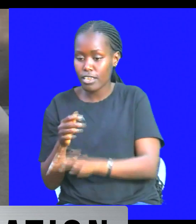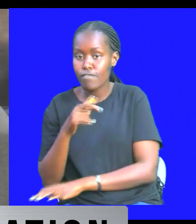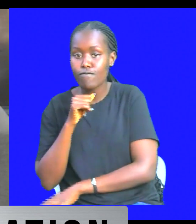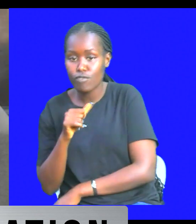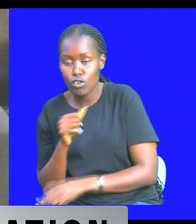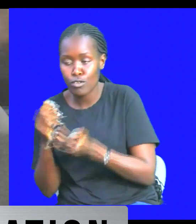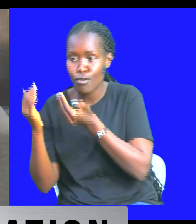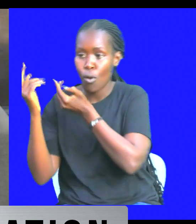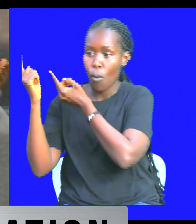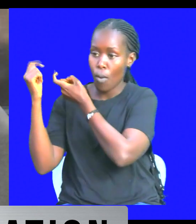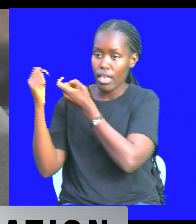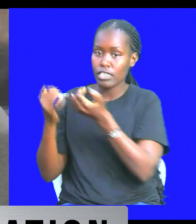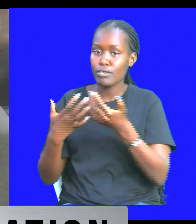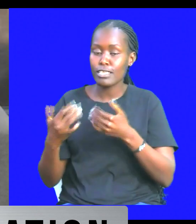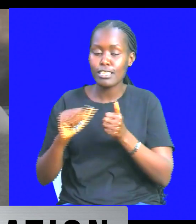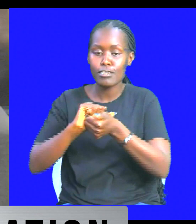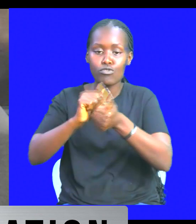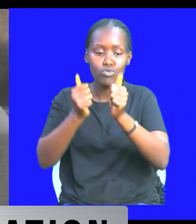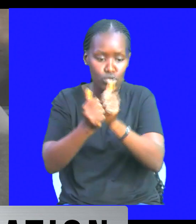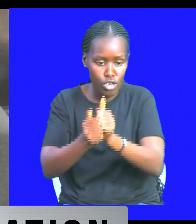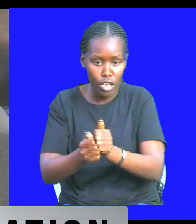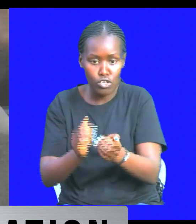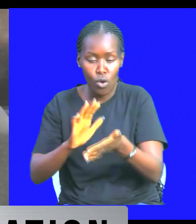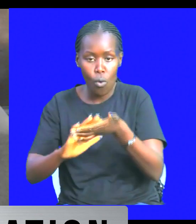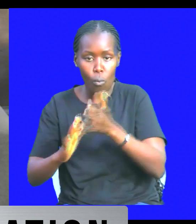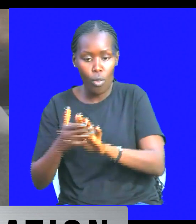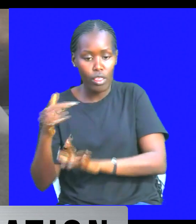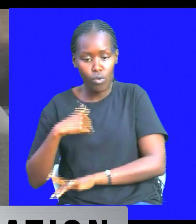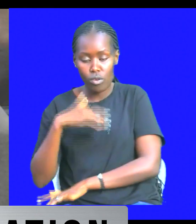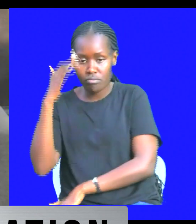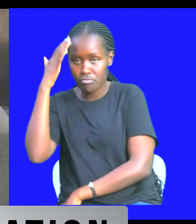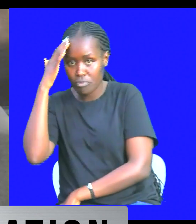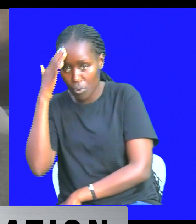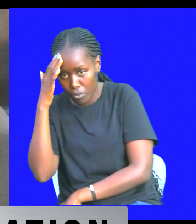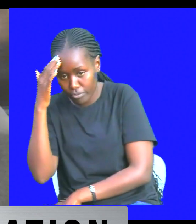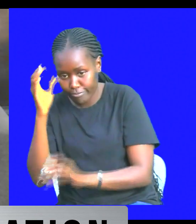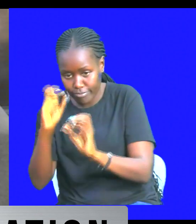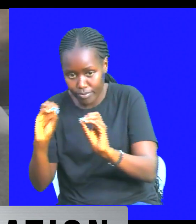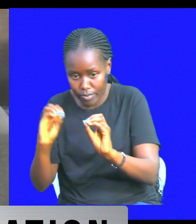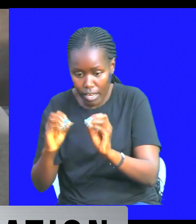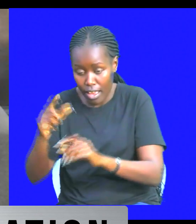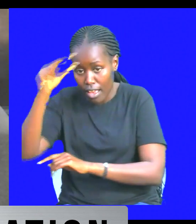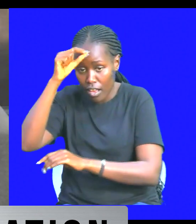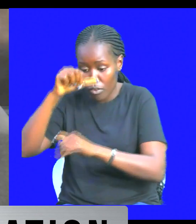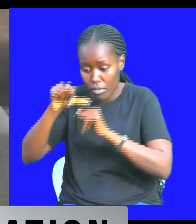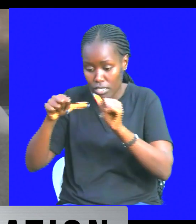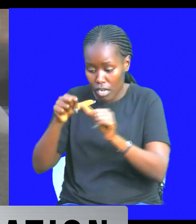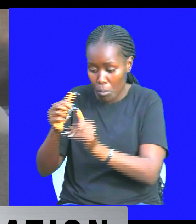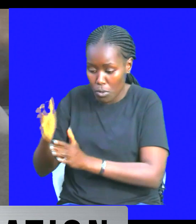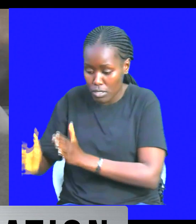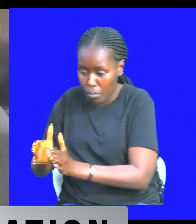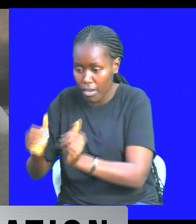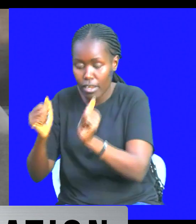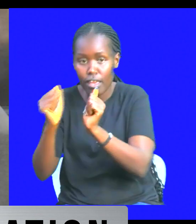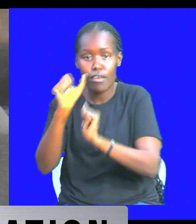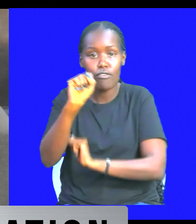we expect things to change without us knowing. You know, government, when you do government, is about planning your 5 years